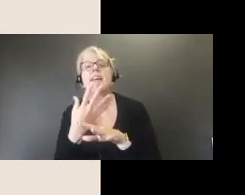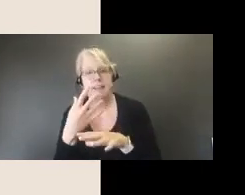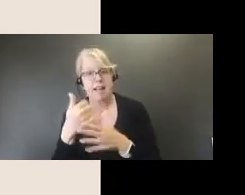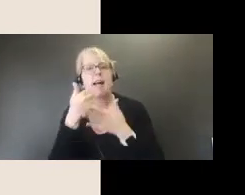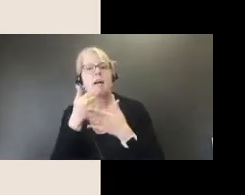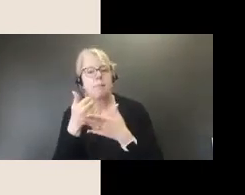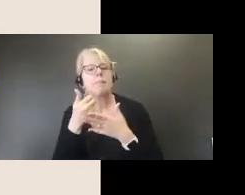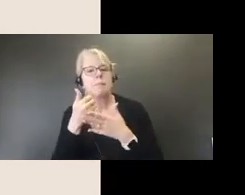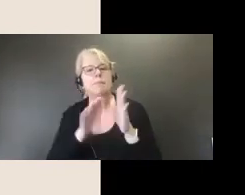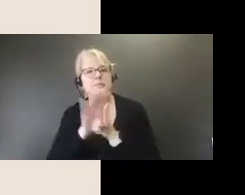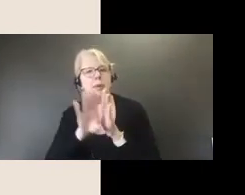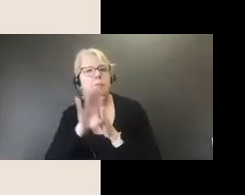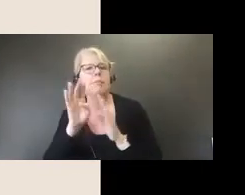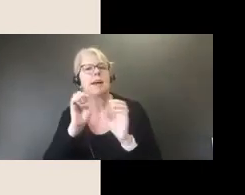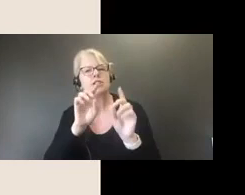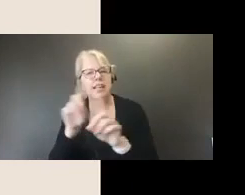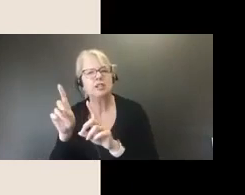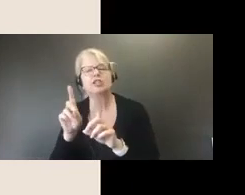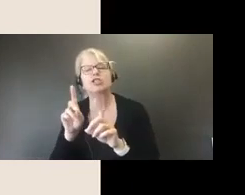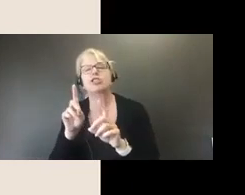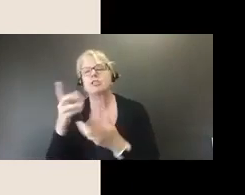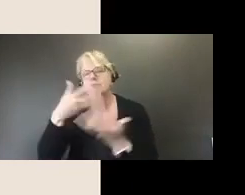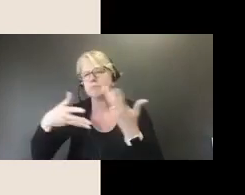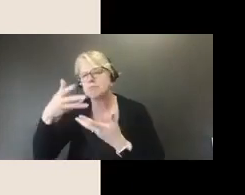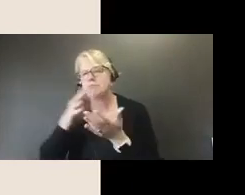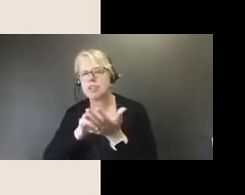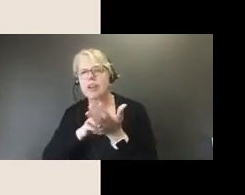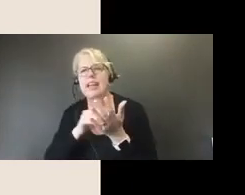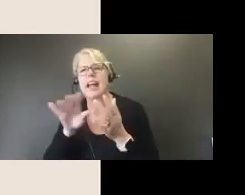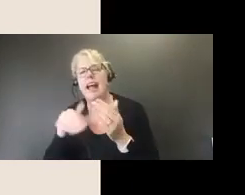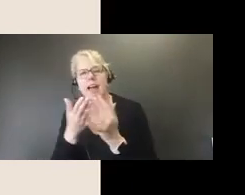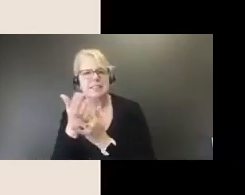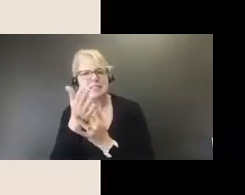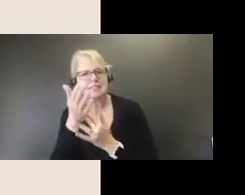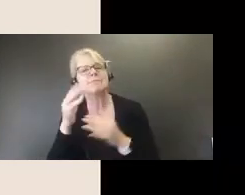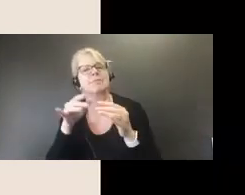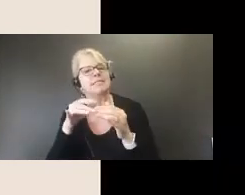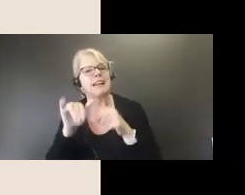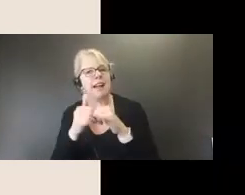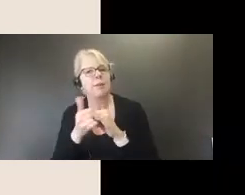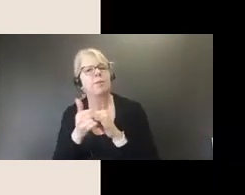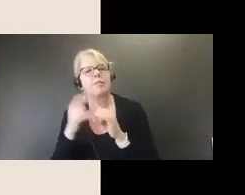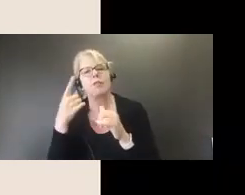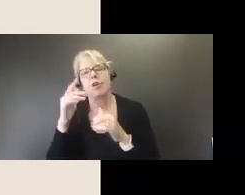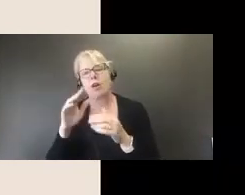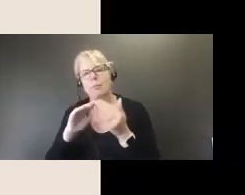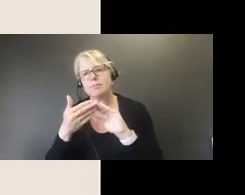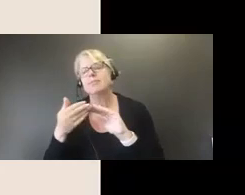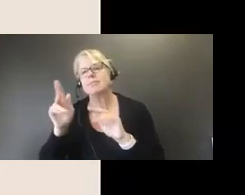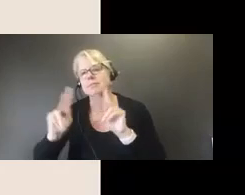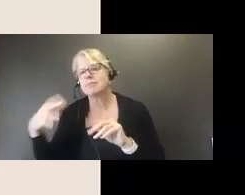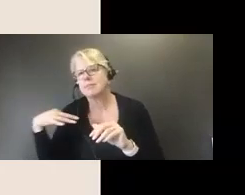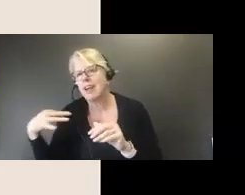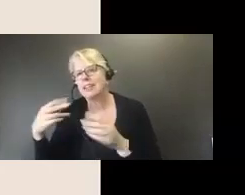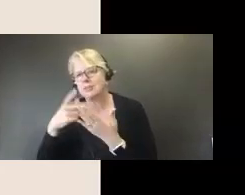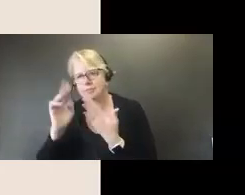developing some education and some experiential learning around system navigation for community members and volunteers in the program. And then